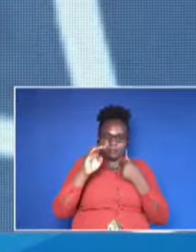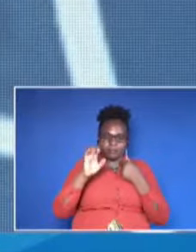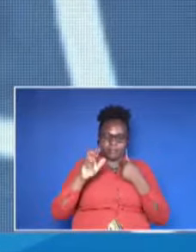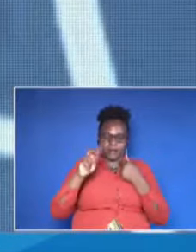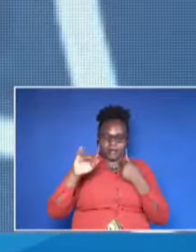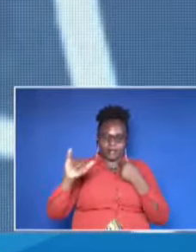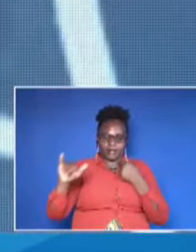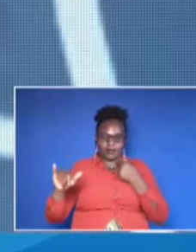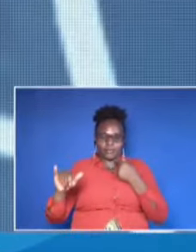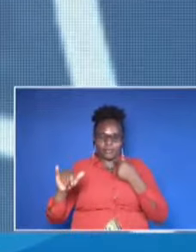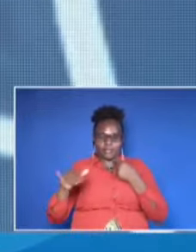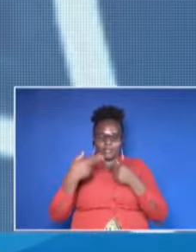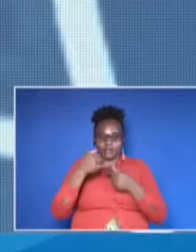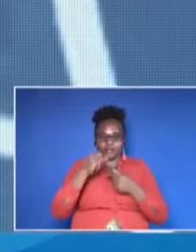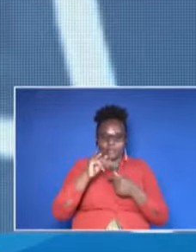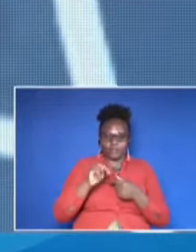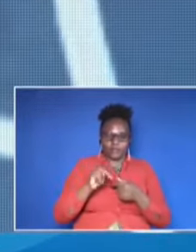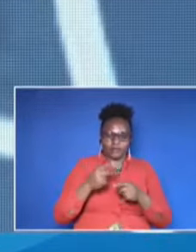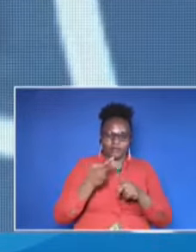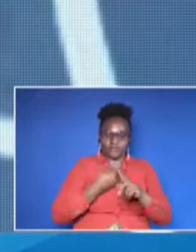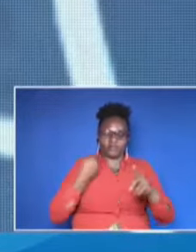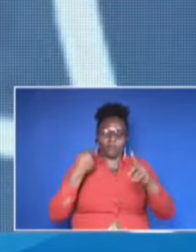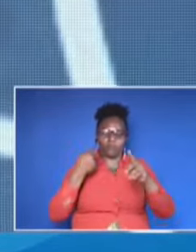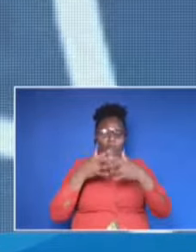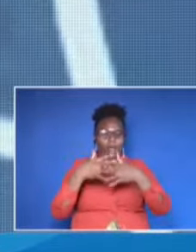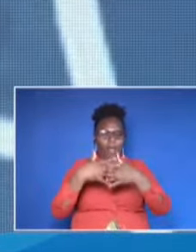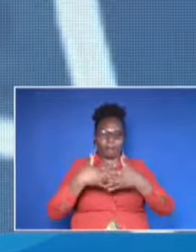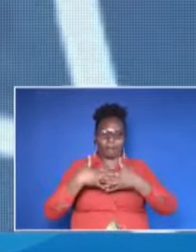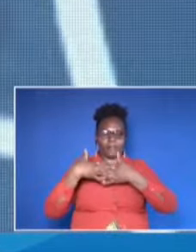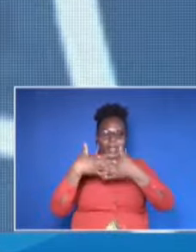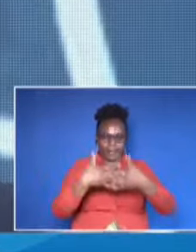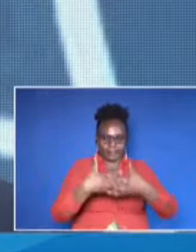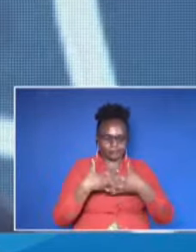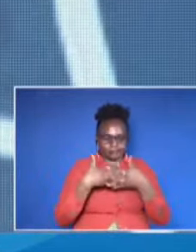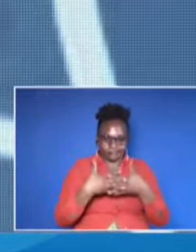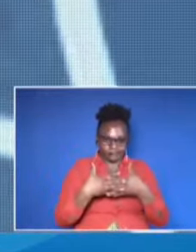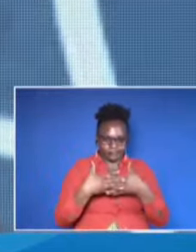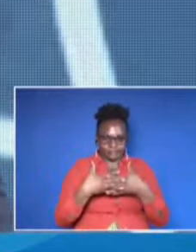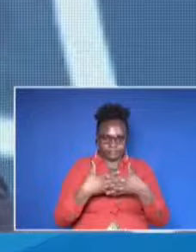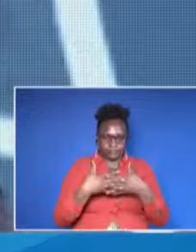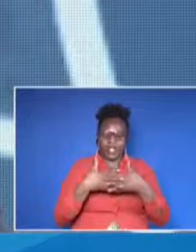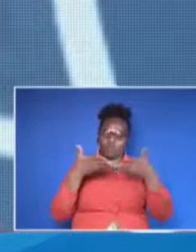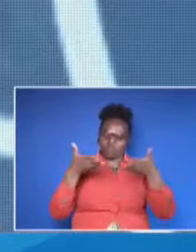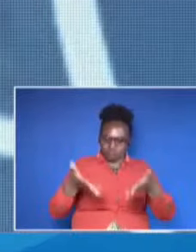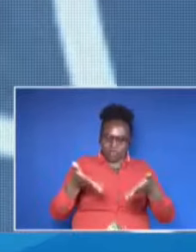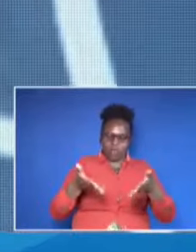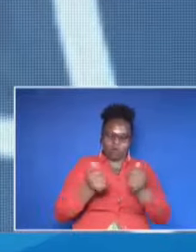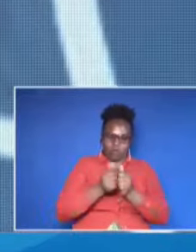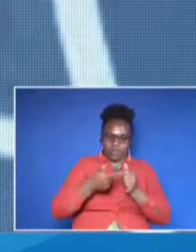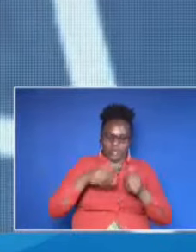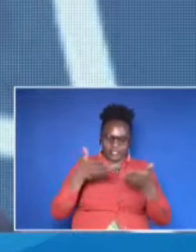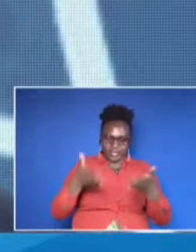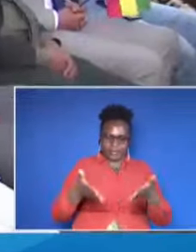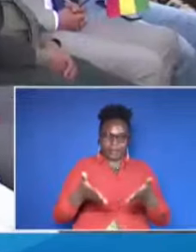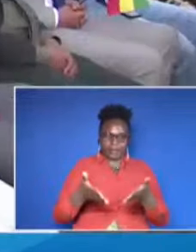H all the way from United States of America is here with